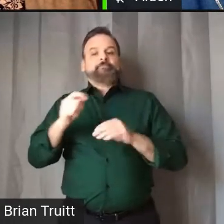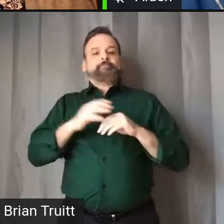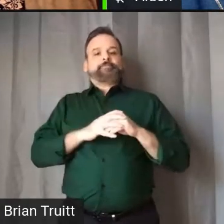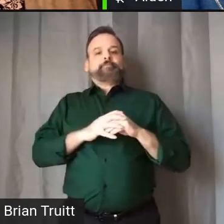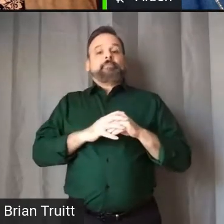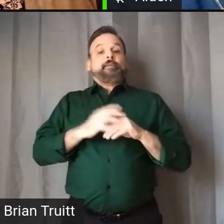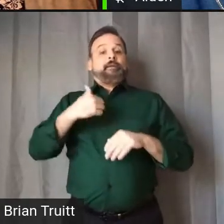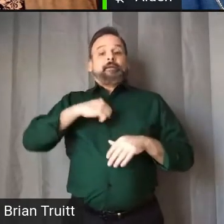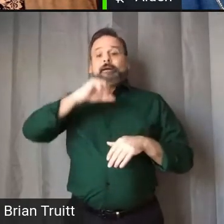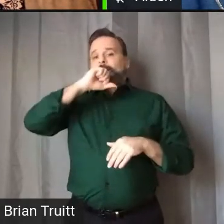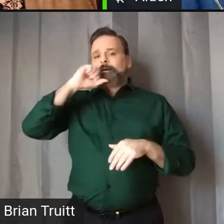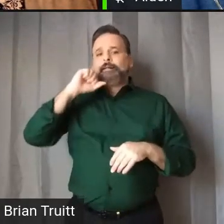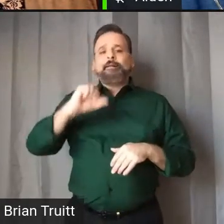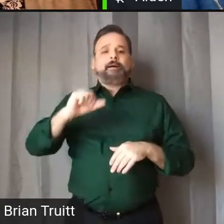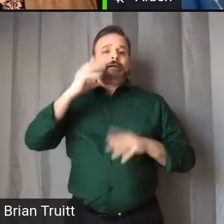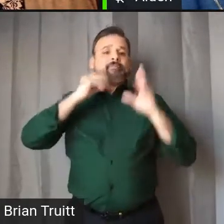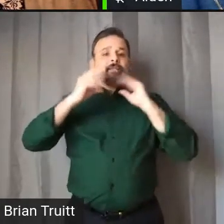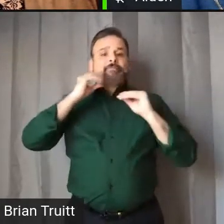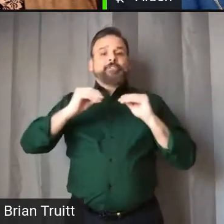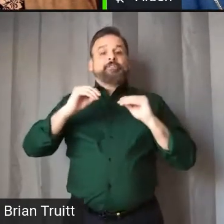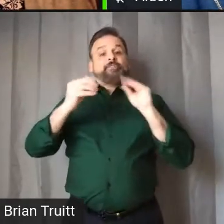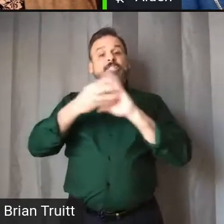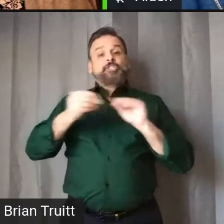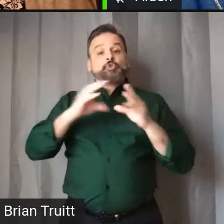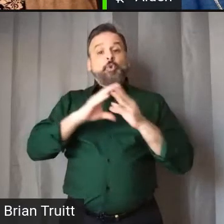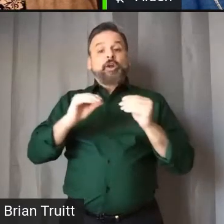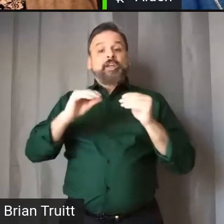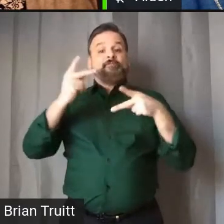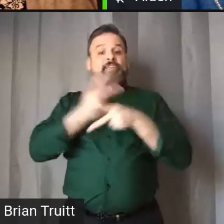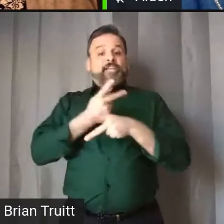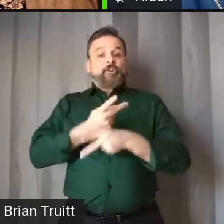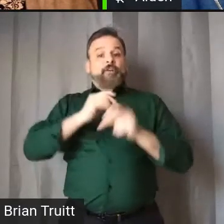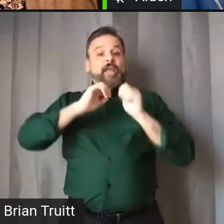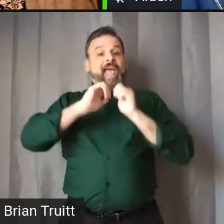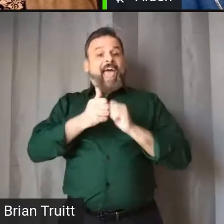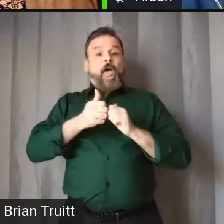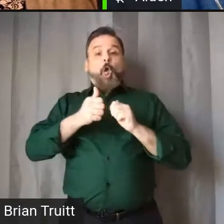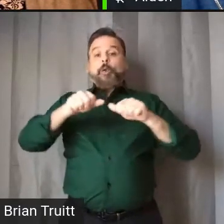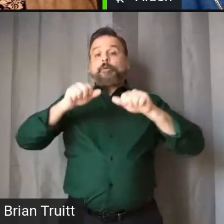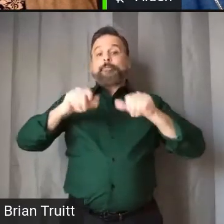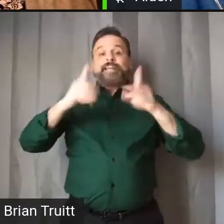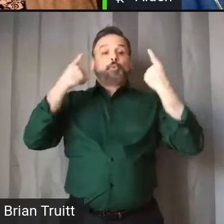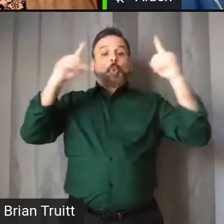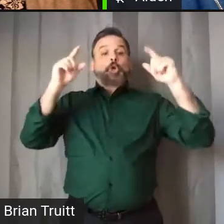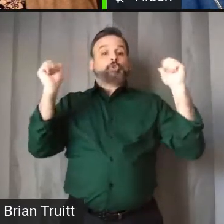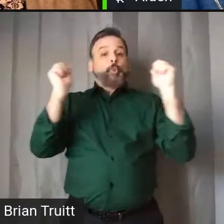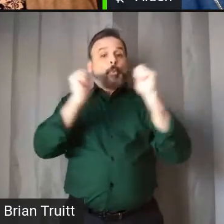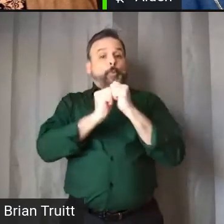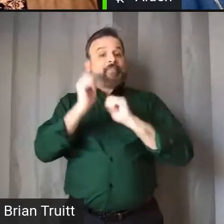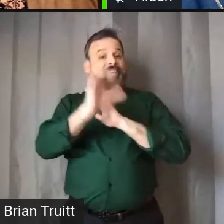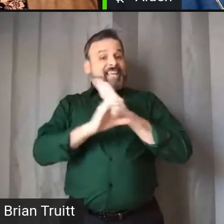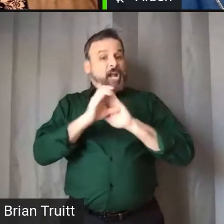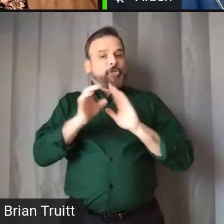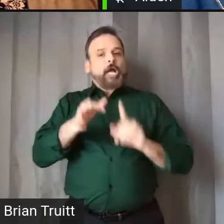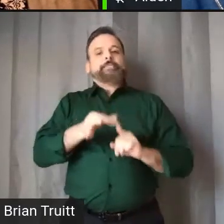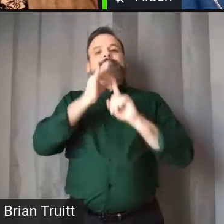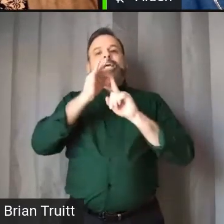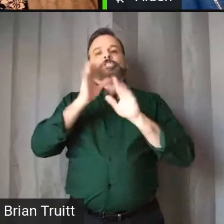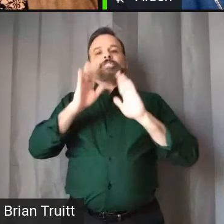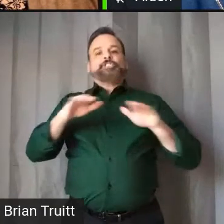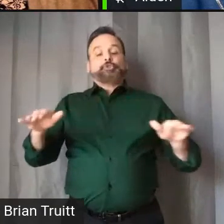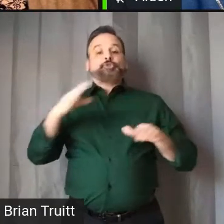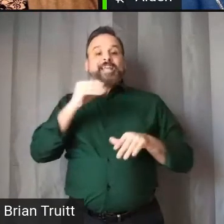And I love just the experience in a story of figuring out how the magic works with the character, especially in children's and YA literature, because it